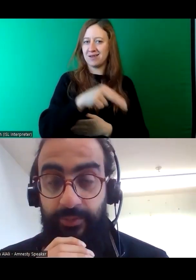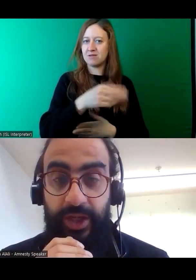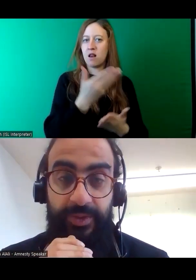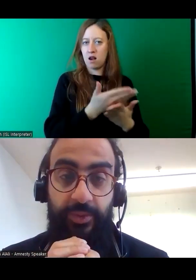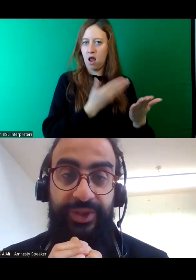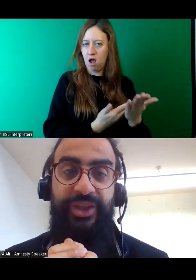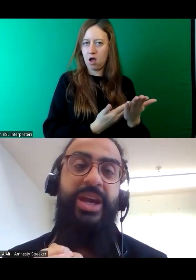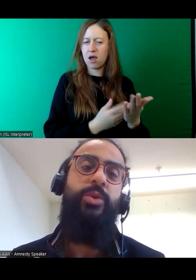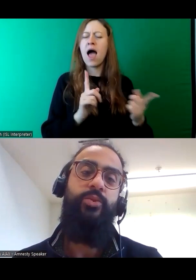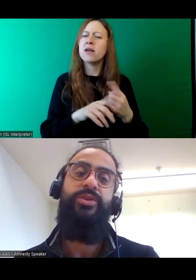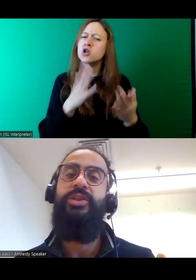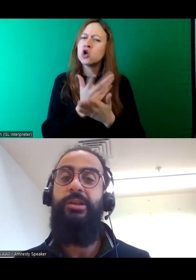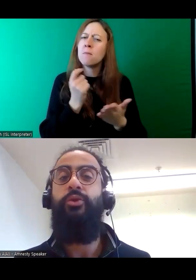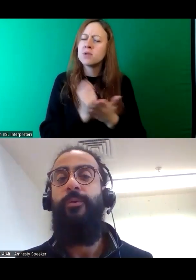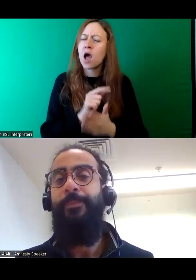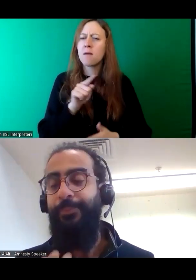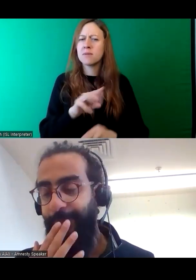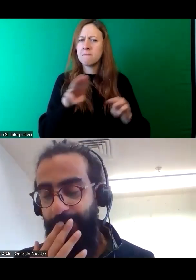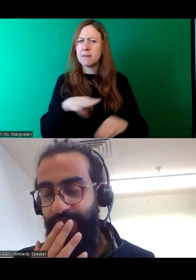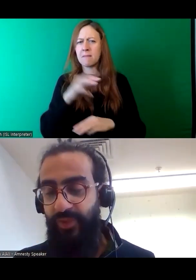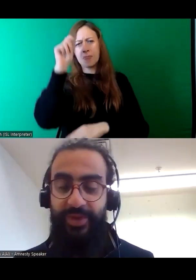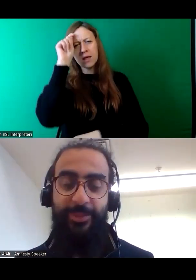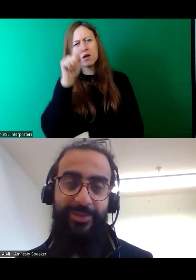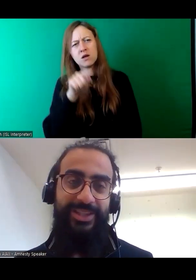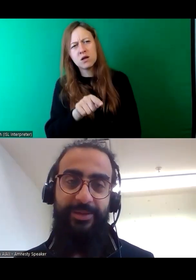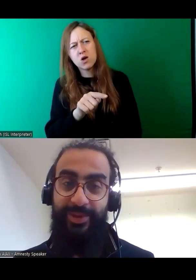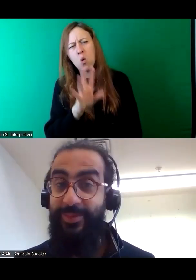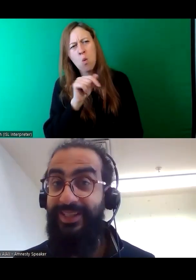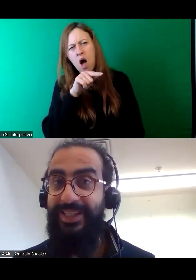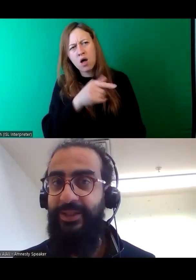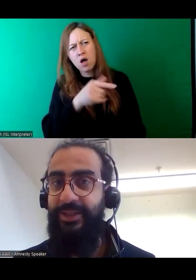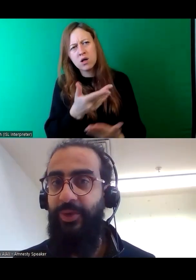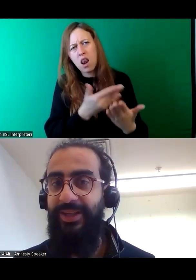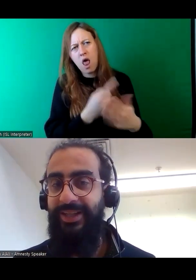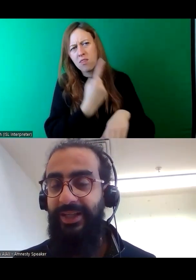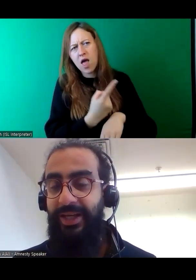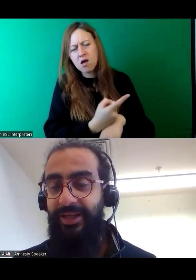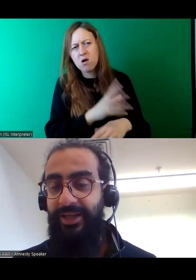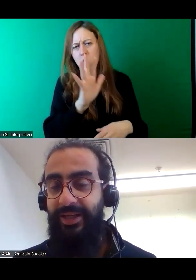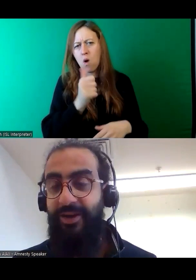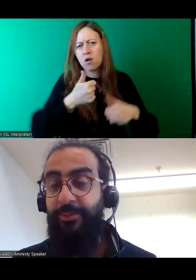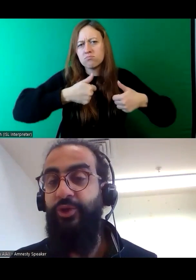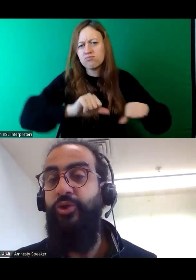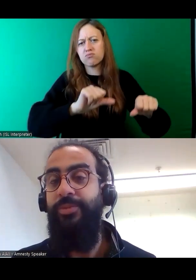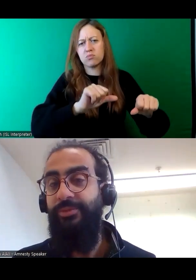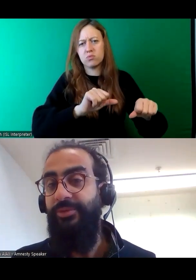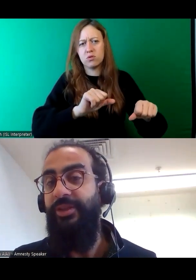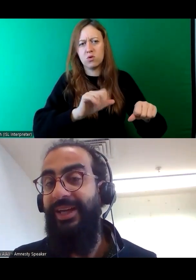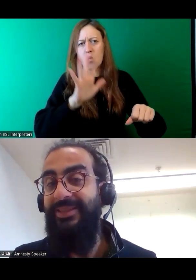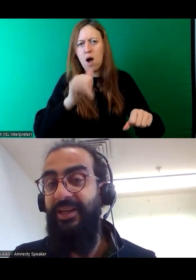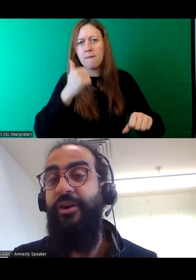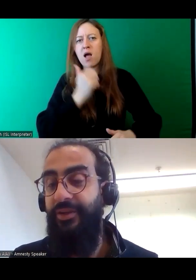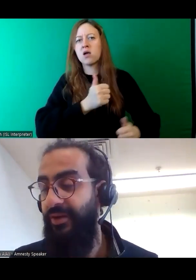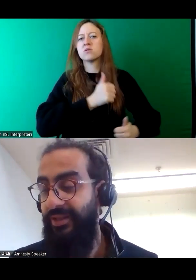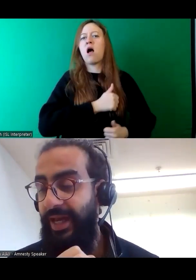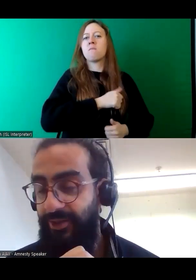students sometimes, they would say, yeah, why would this law be implemented while the armed group in